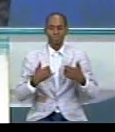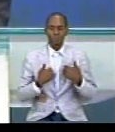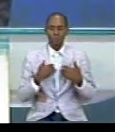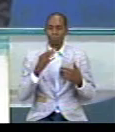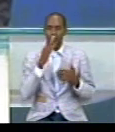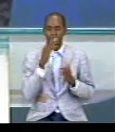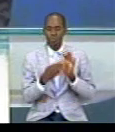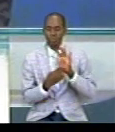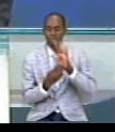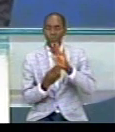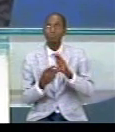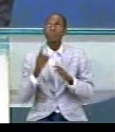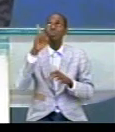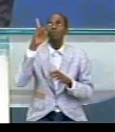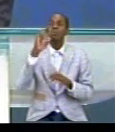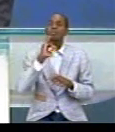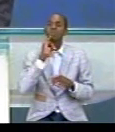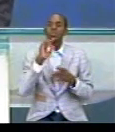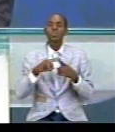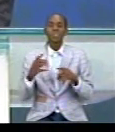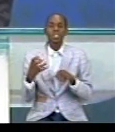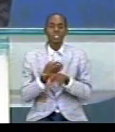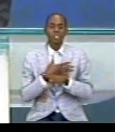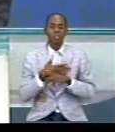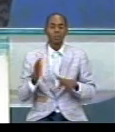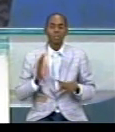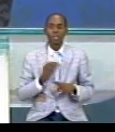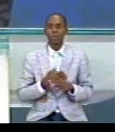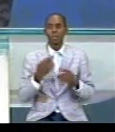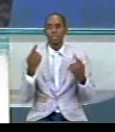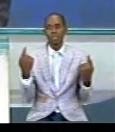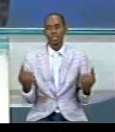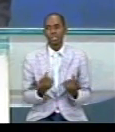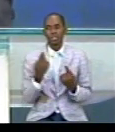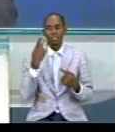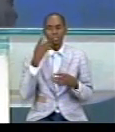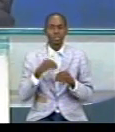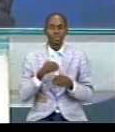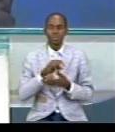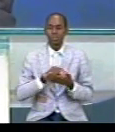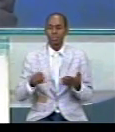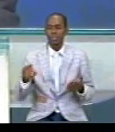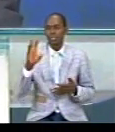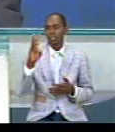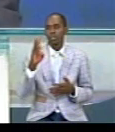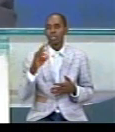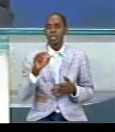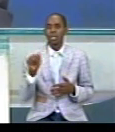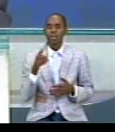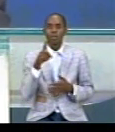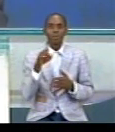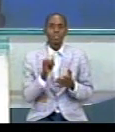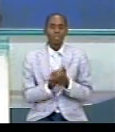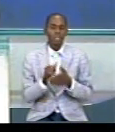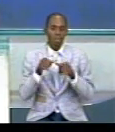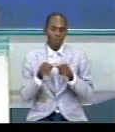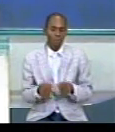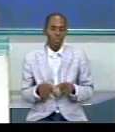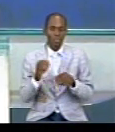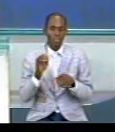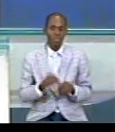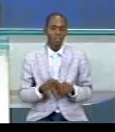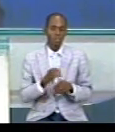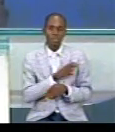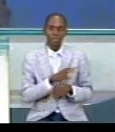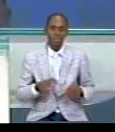take away our sin. Look at verse 6. Whosoever abideth in him sinneth